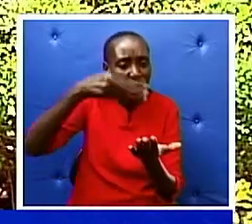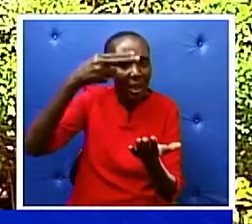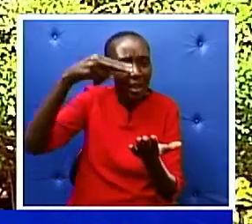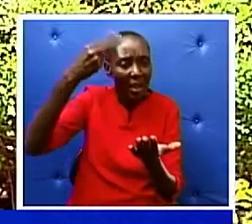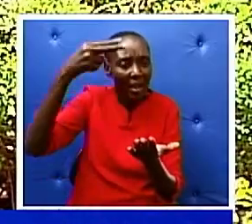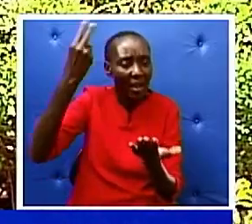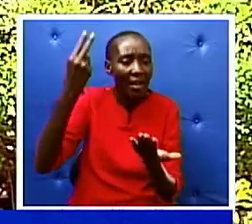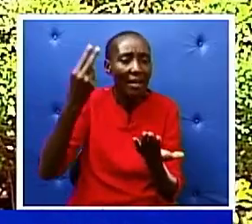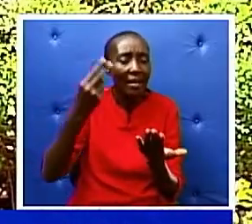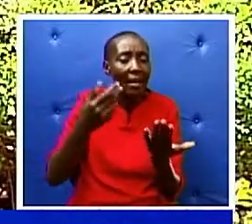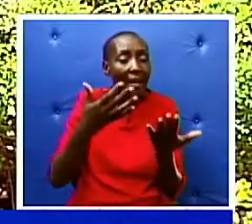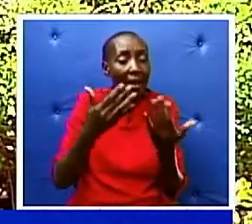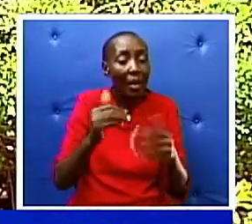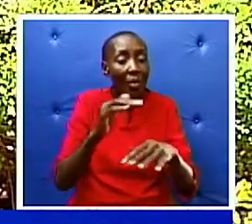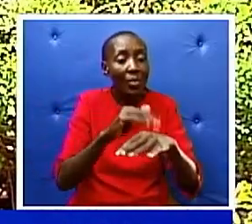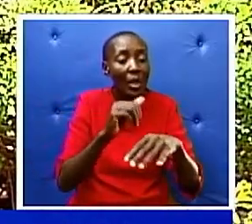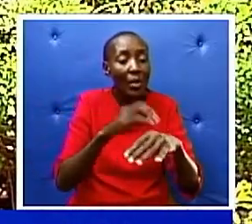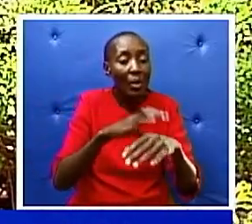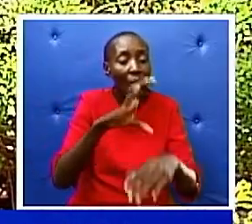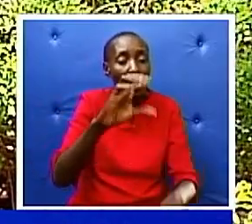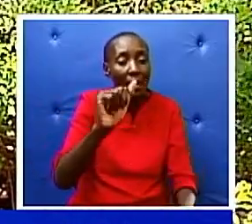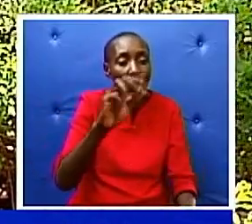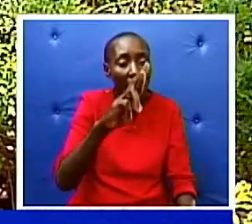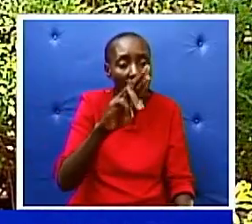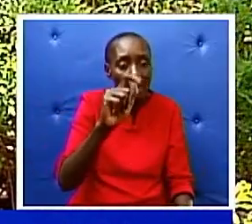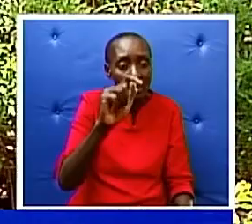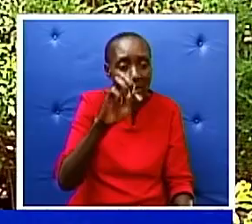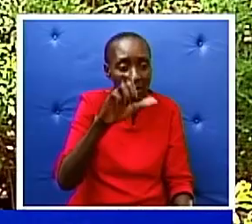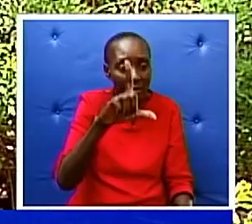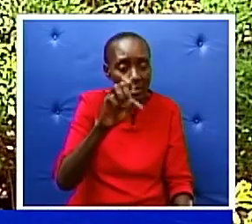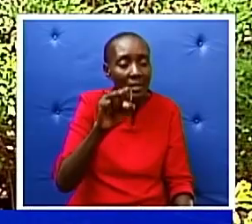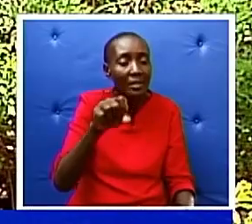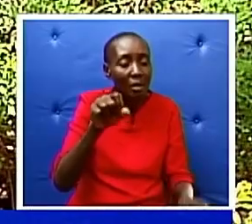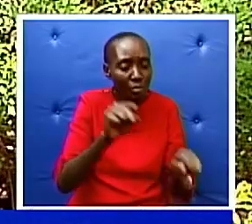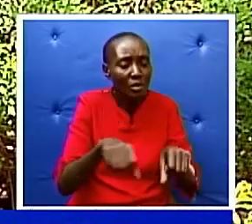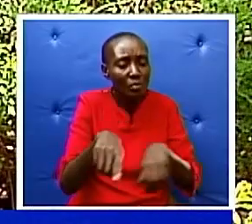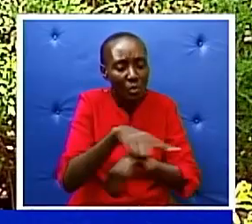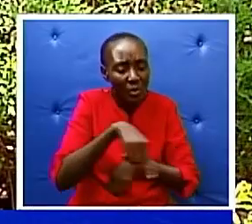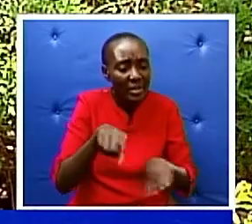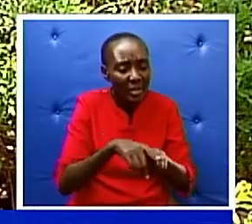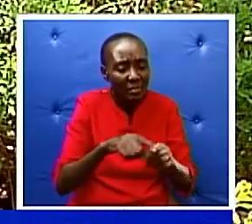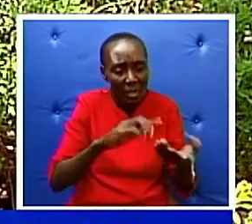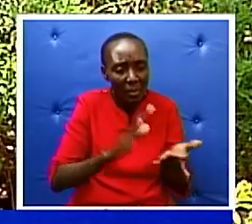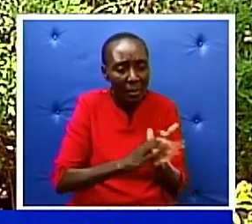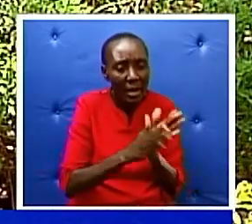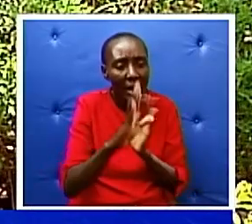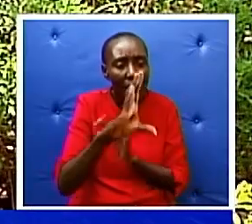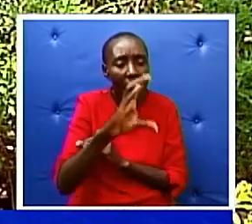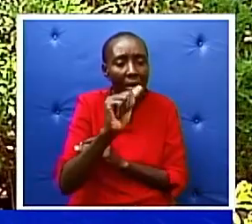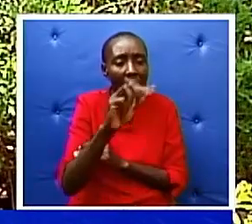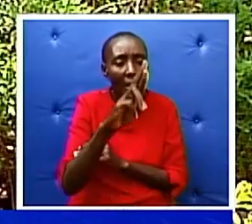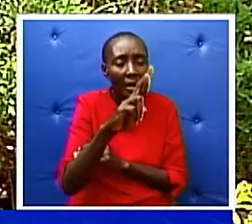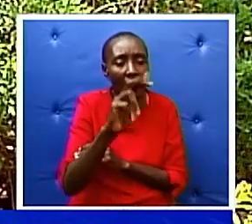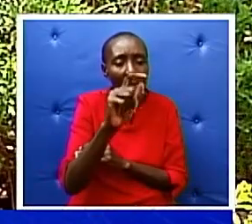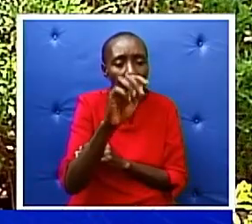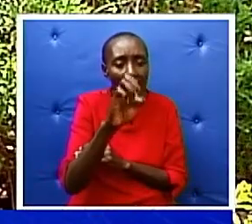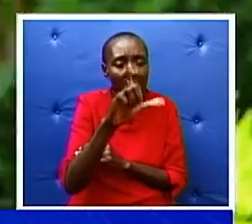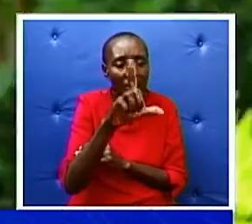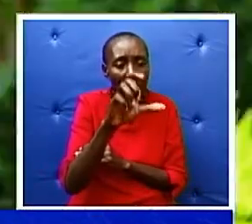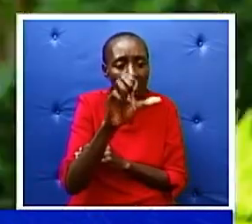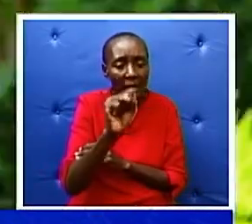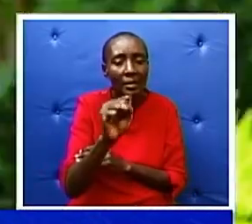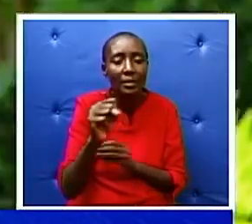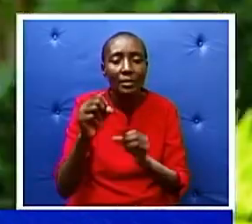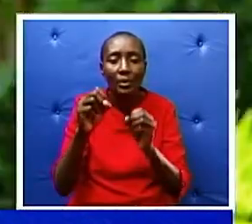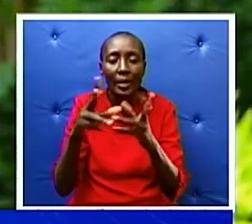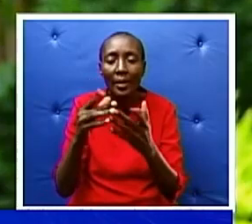cartels. If they are cartels, then we can also be cartels, and we will get them out of that seat. Okay. And just one last thing that